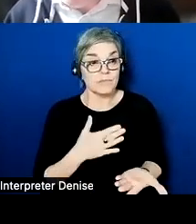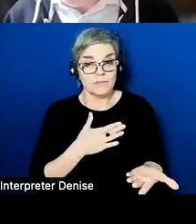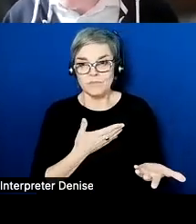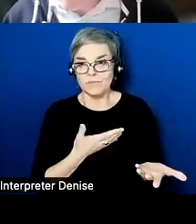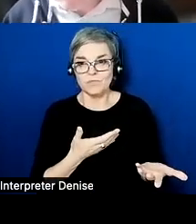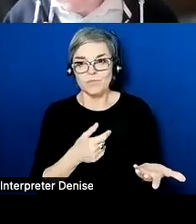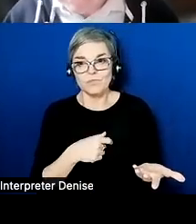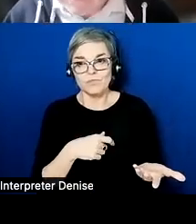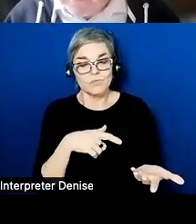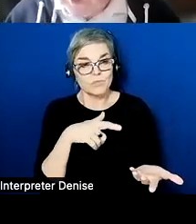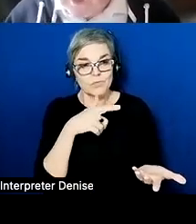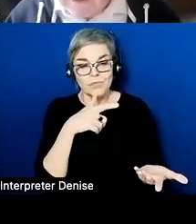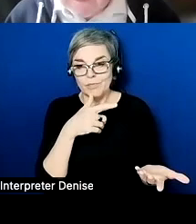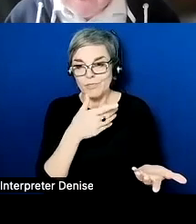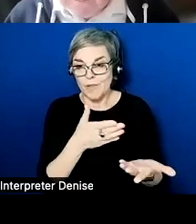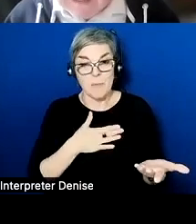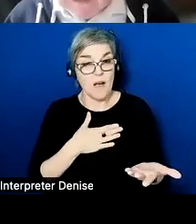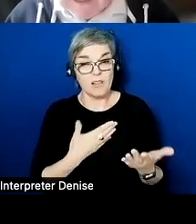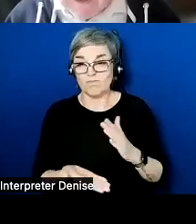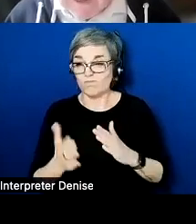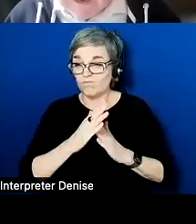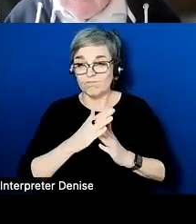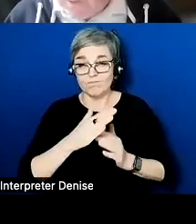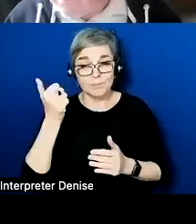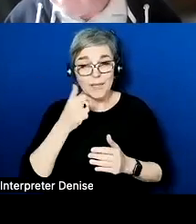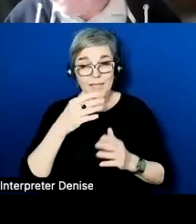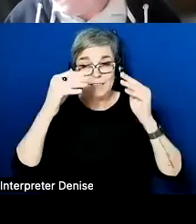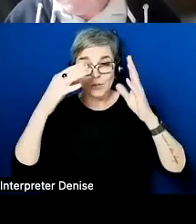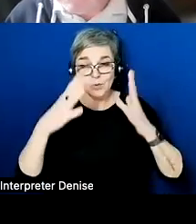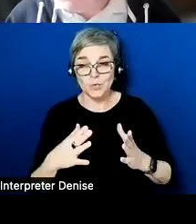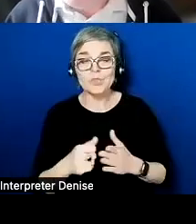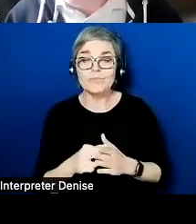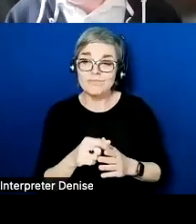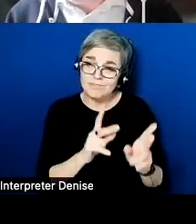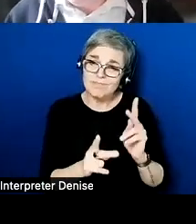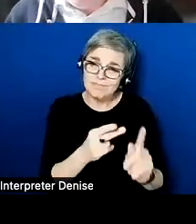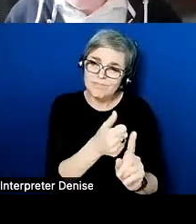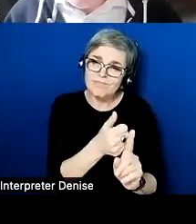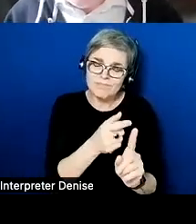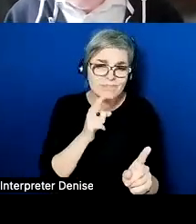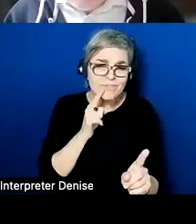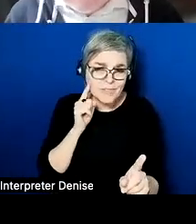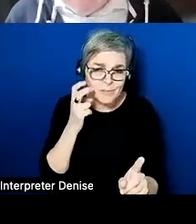with deafblindness who I have met over the years, who've taught me